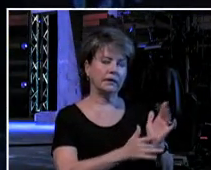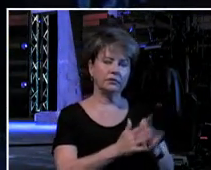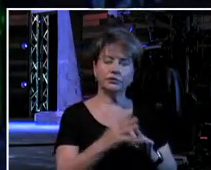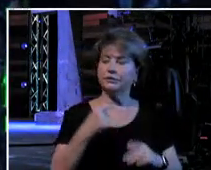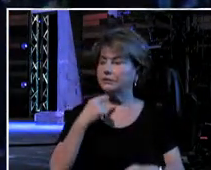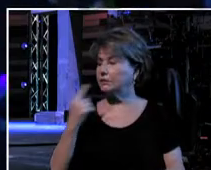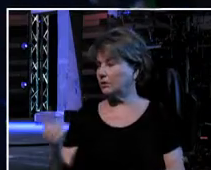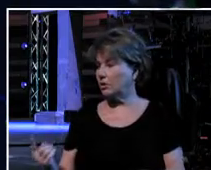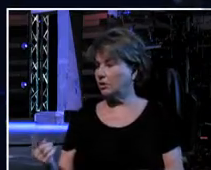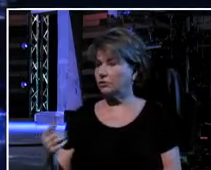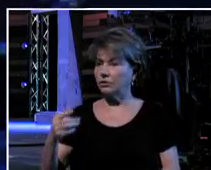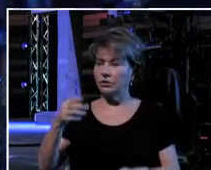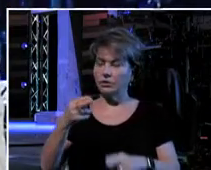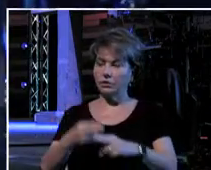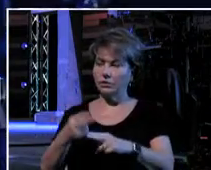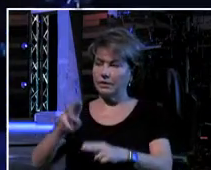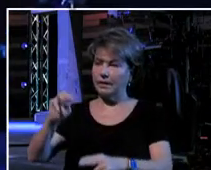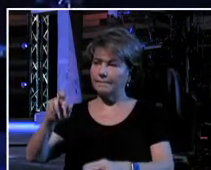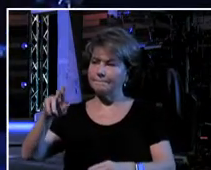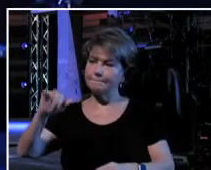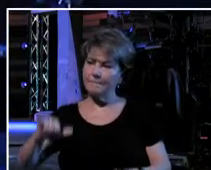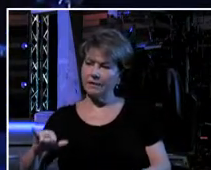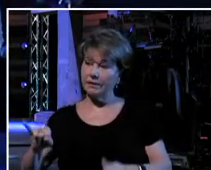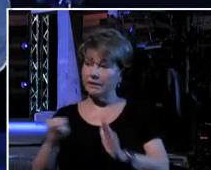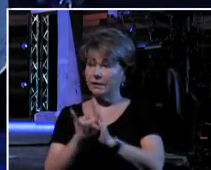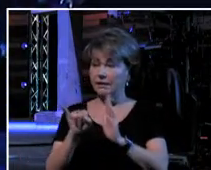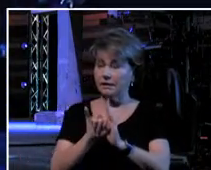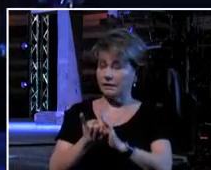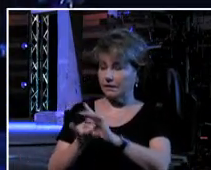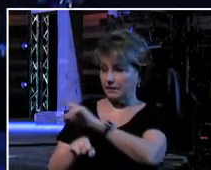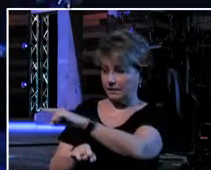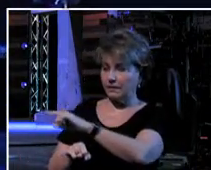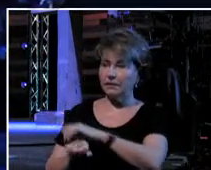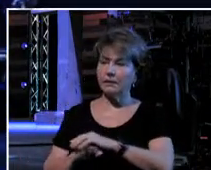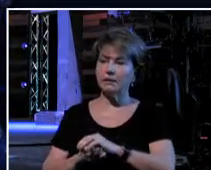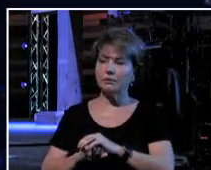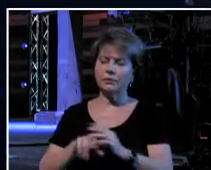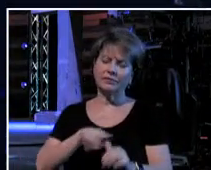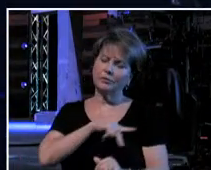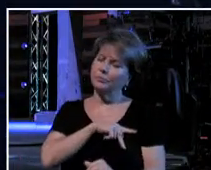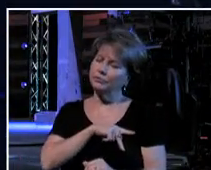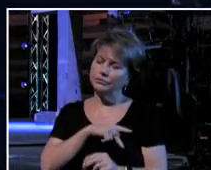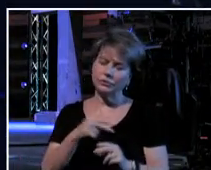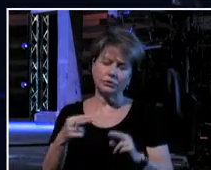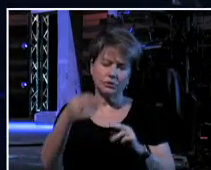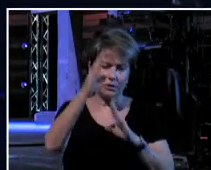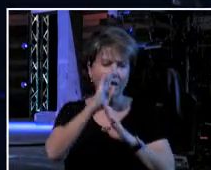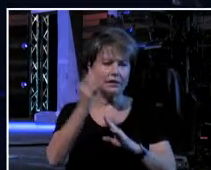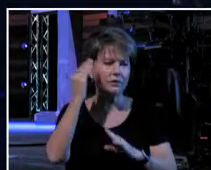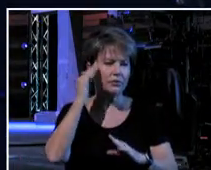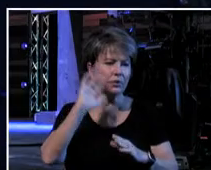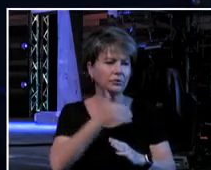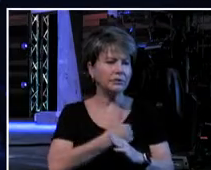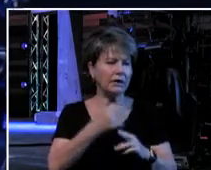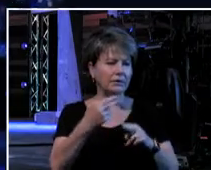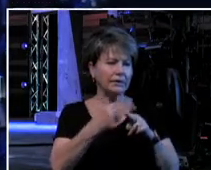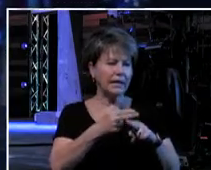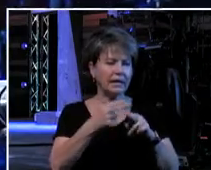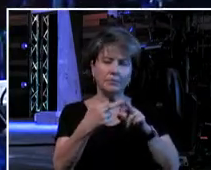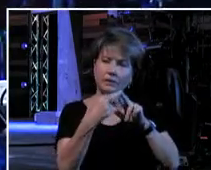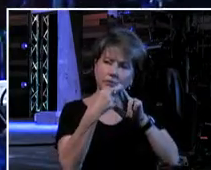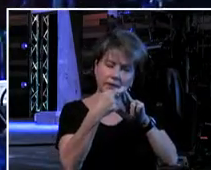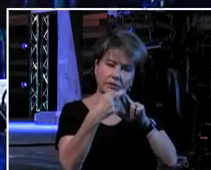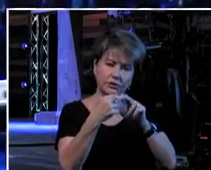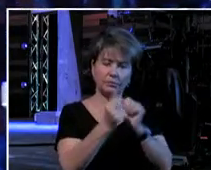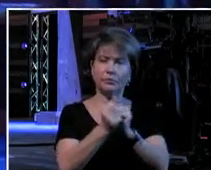his identifier to her was her name. That means that we have a personal God who is calling us back into a relationship with